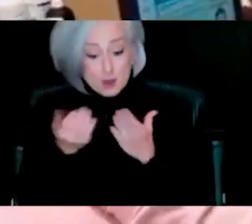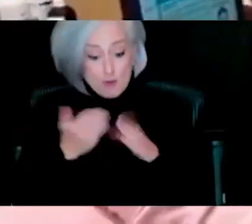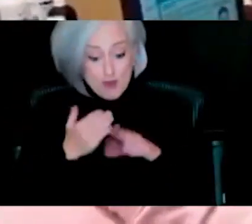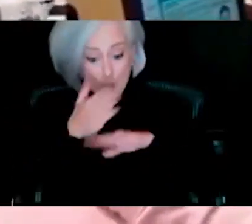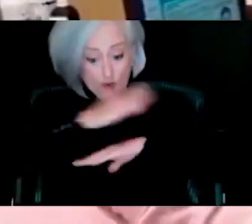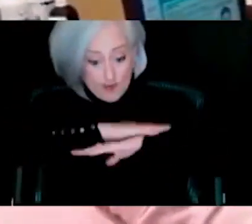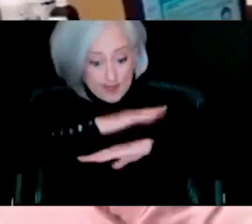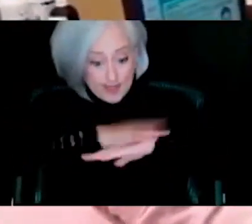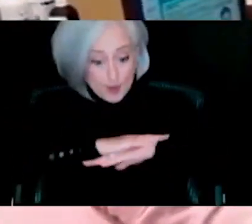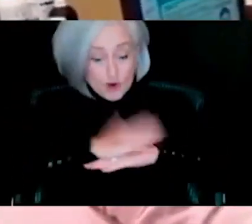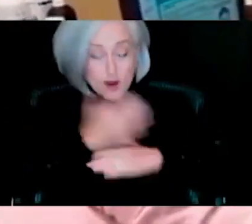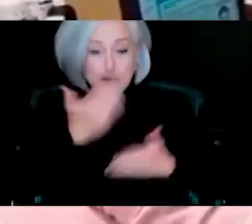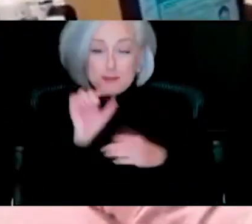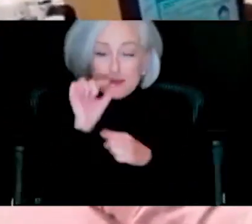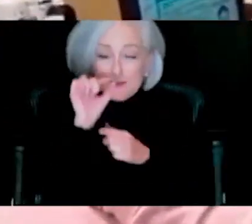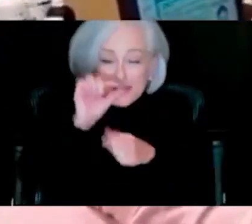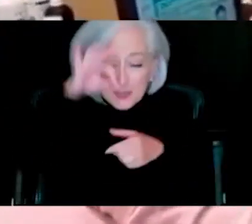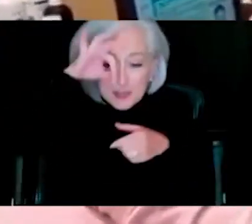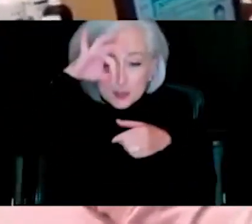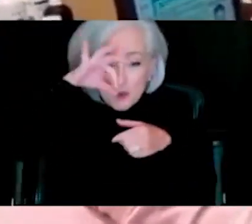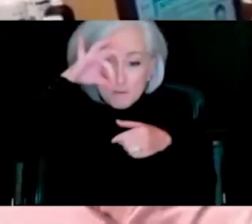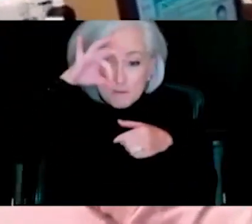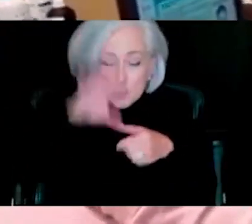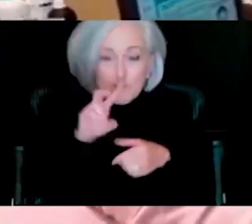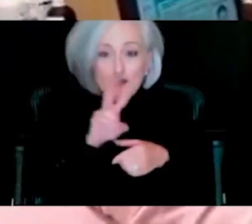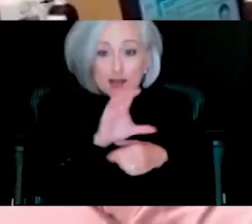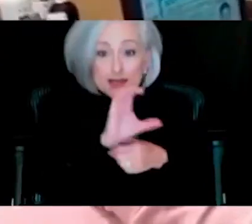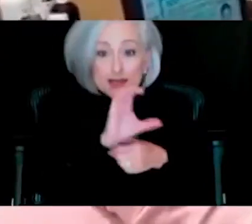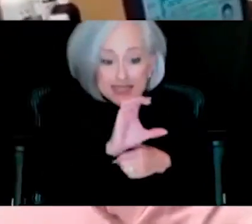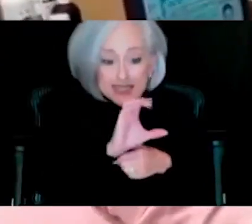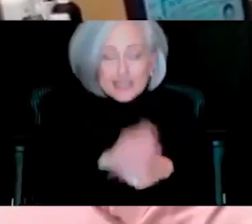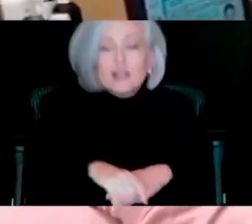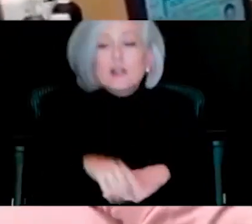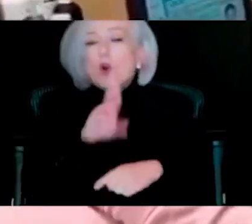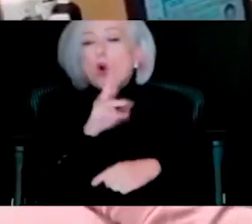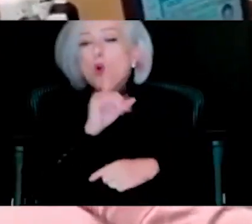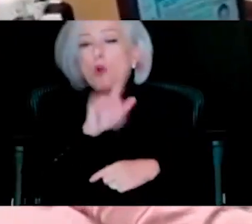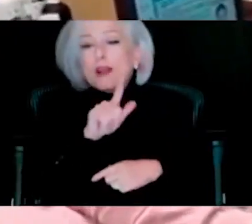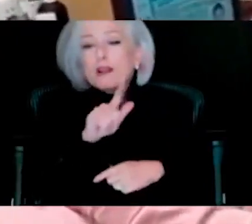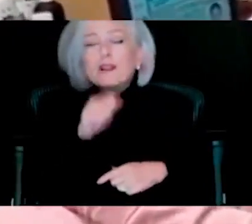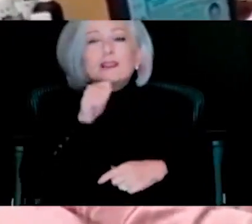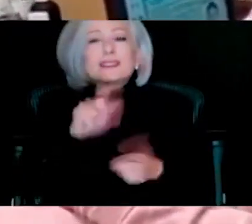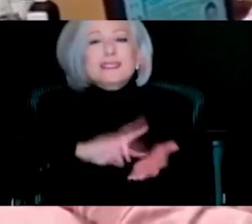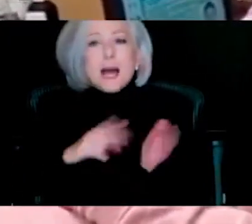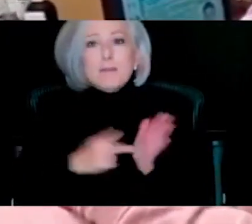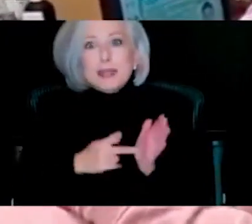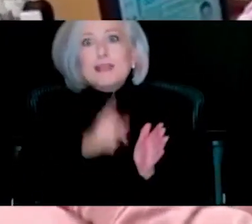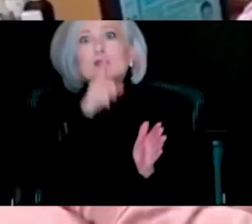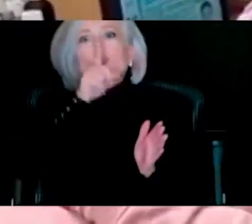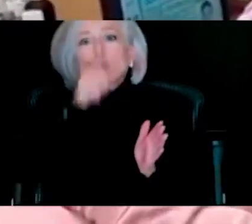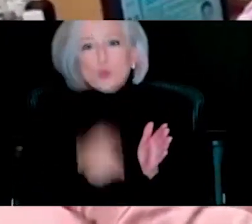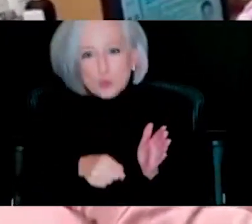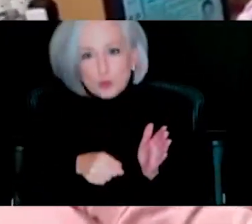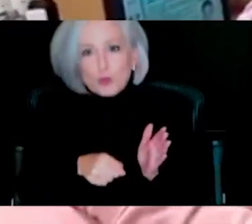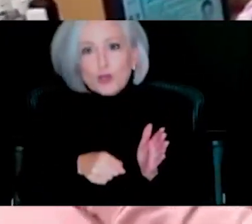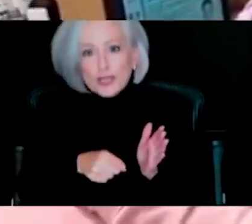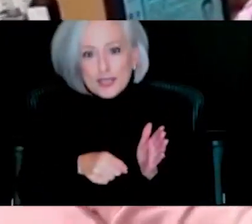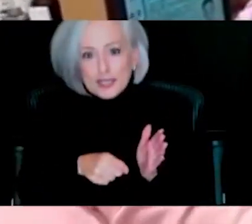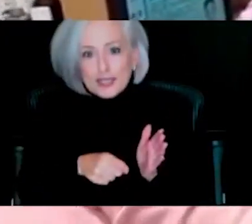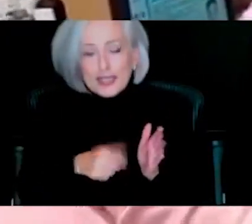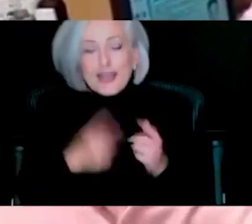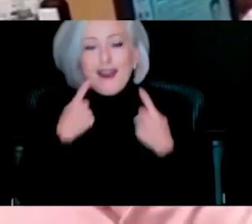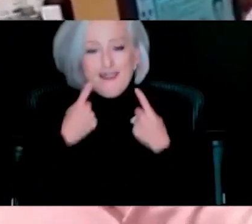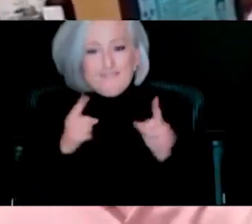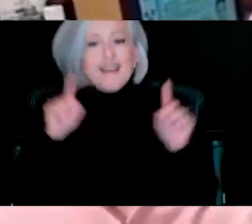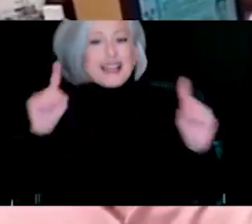little drops of vitamin C or even retinol in it, but it doesn't mean that it's actually a point of